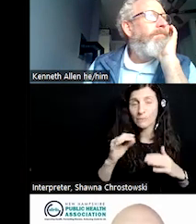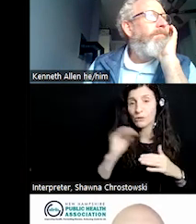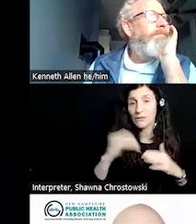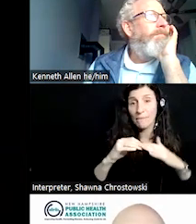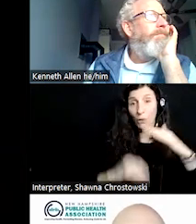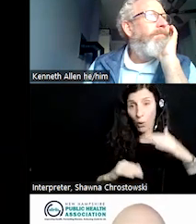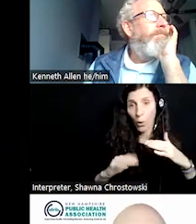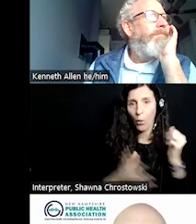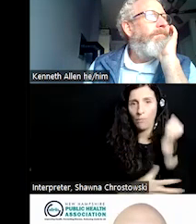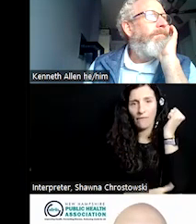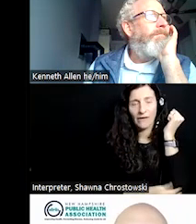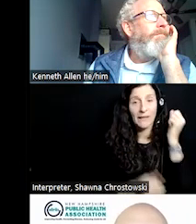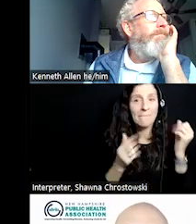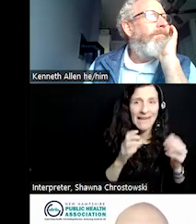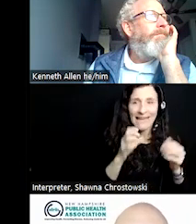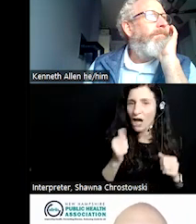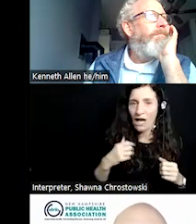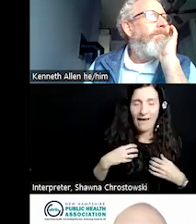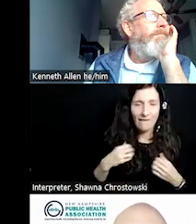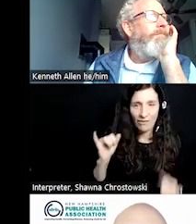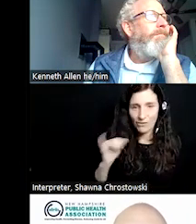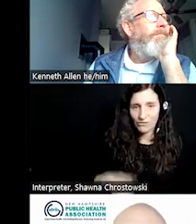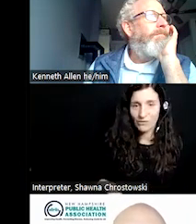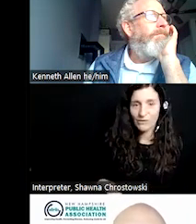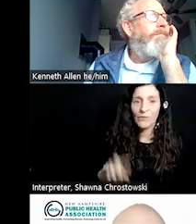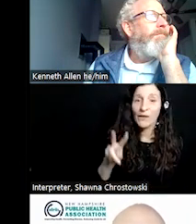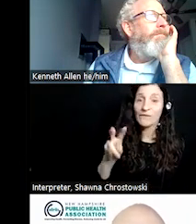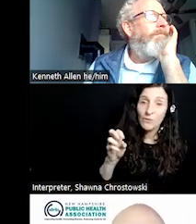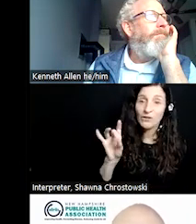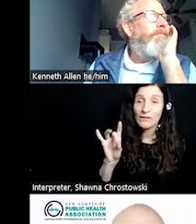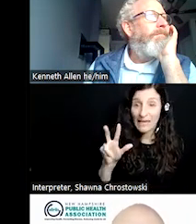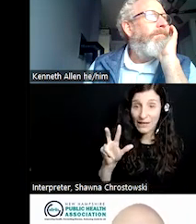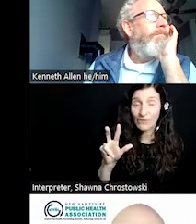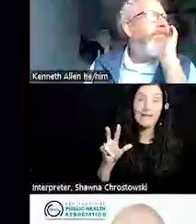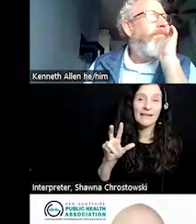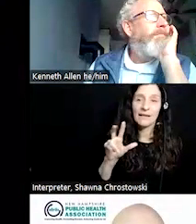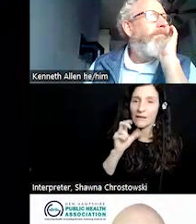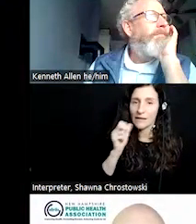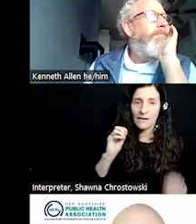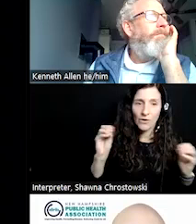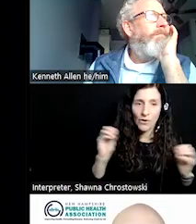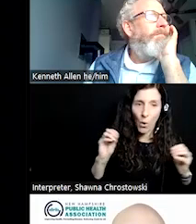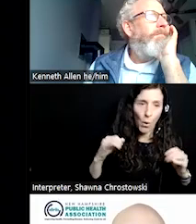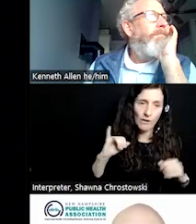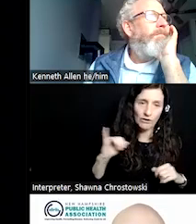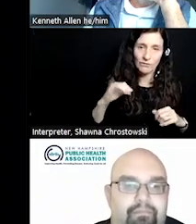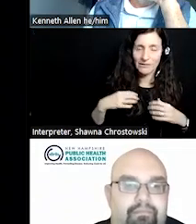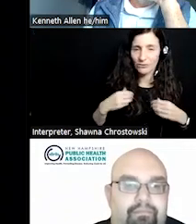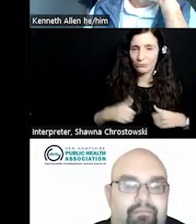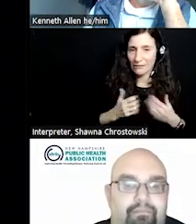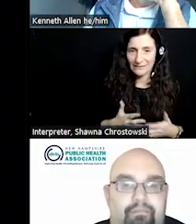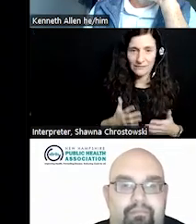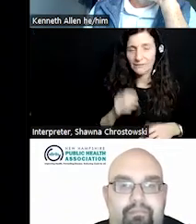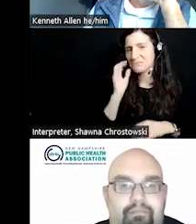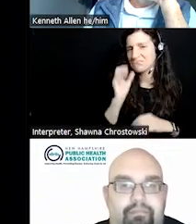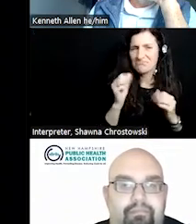uninsured. Y'all, we have 283 uninsured residents in San Antonio. Lots of our